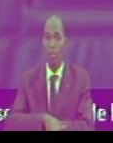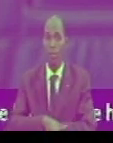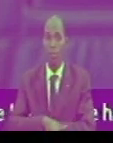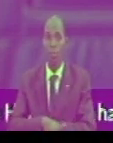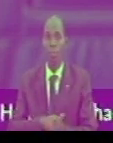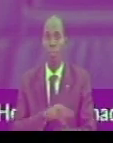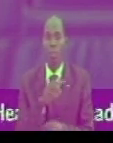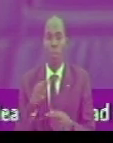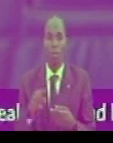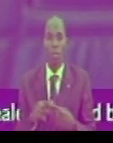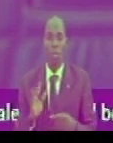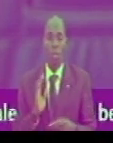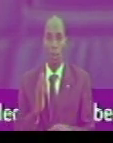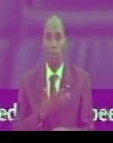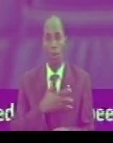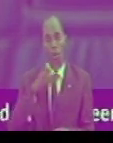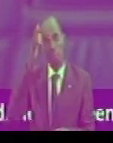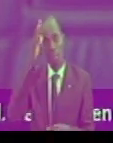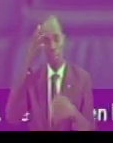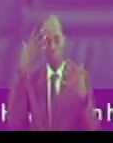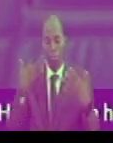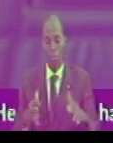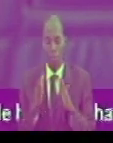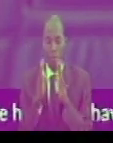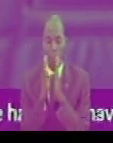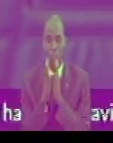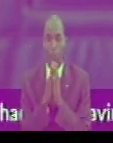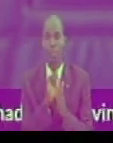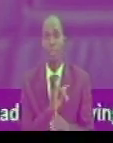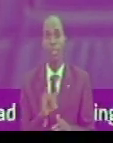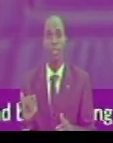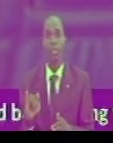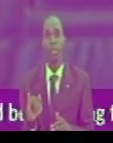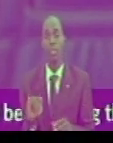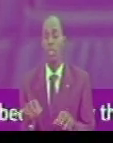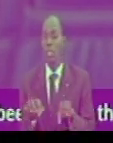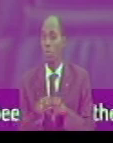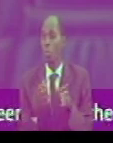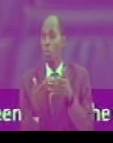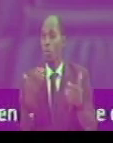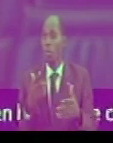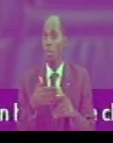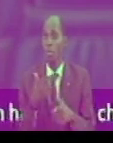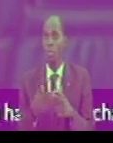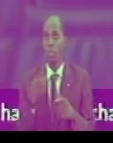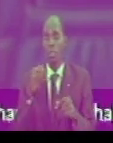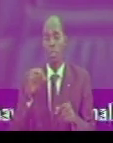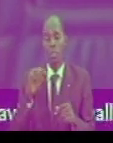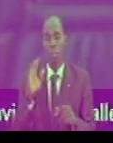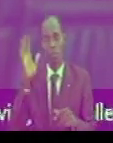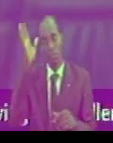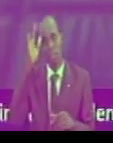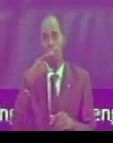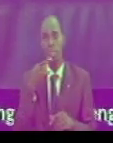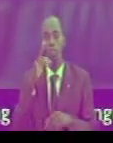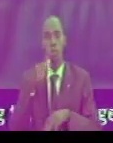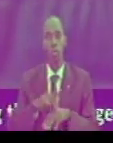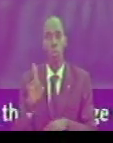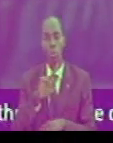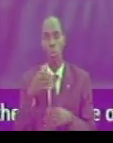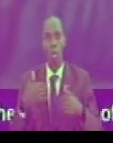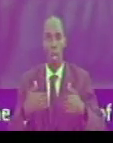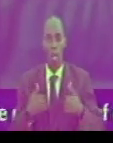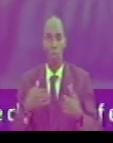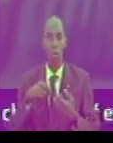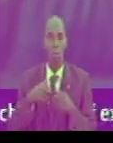said that we should lay our hands where the thing is disturbing us. this site, if the pain starts